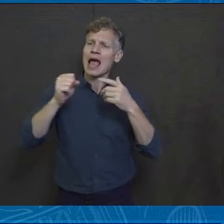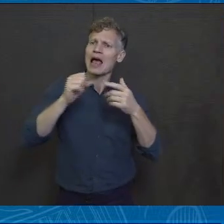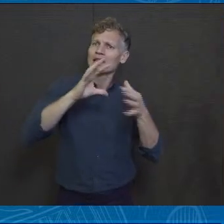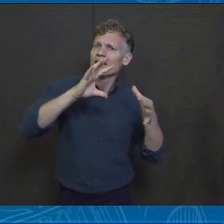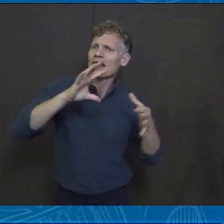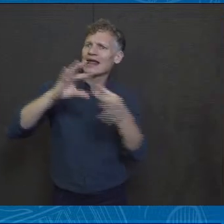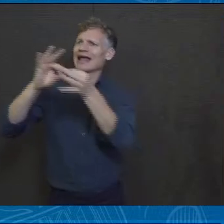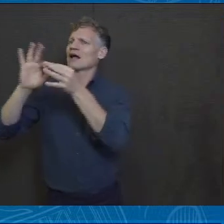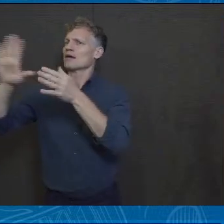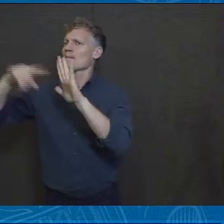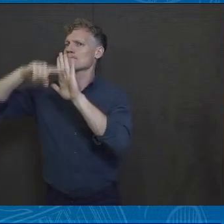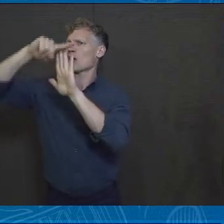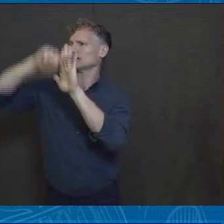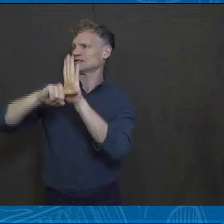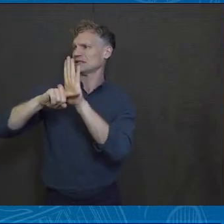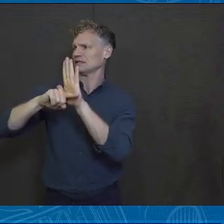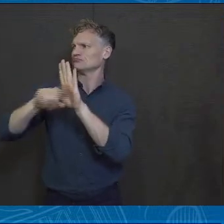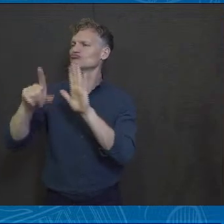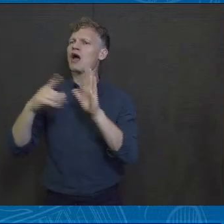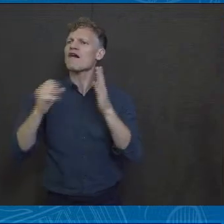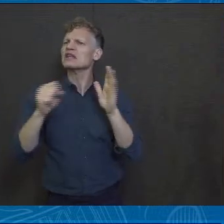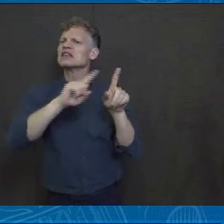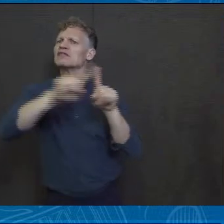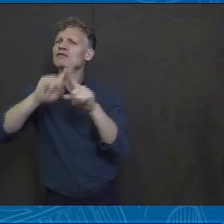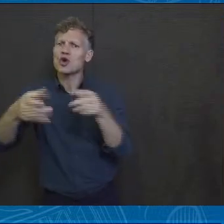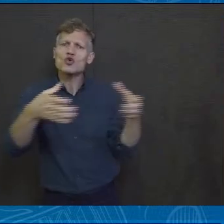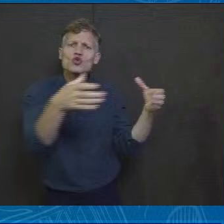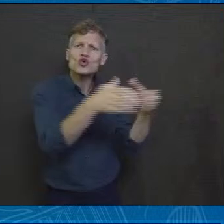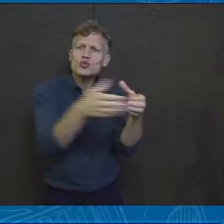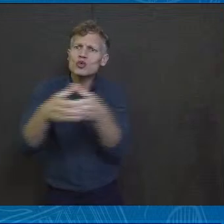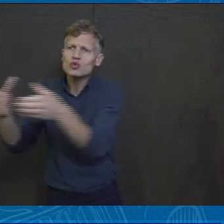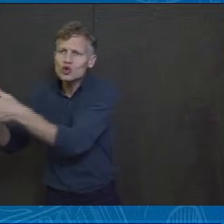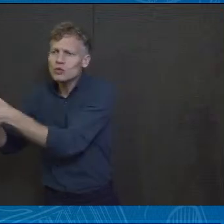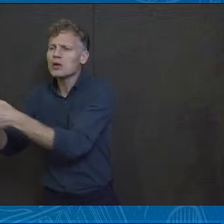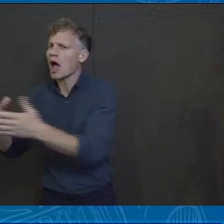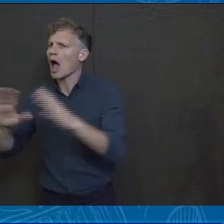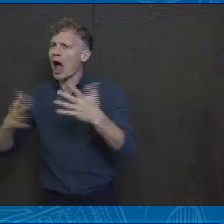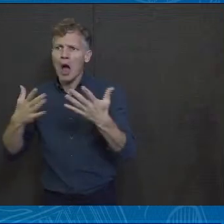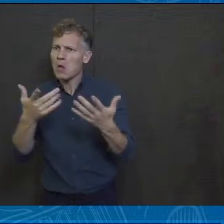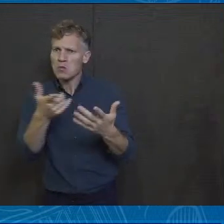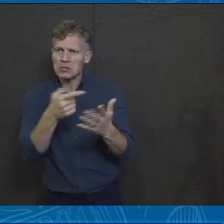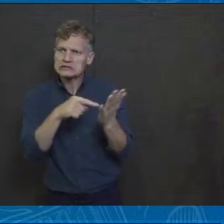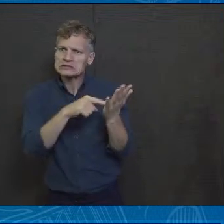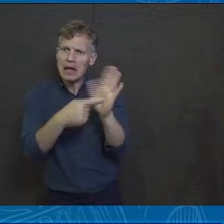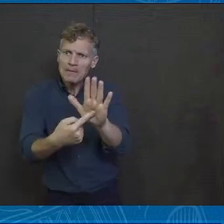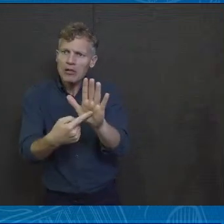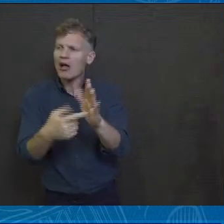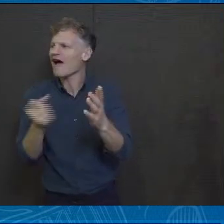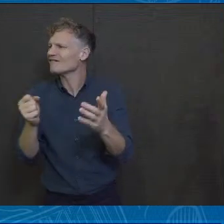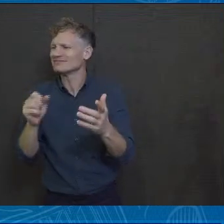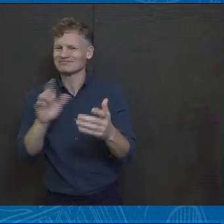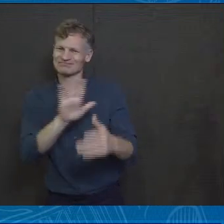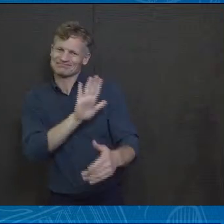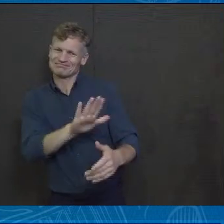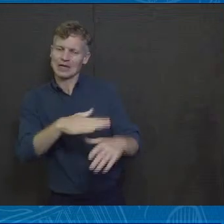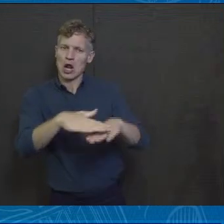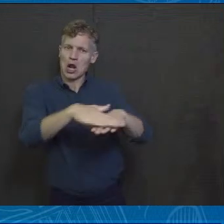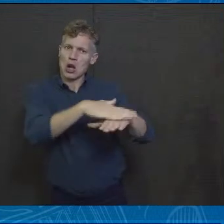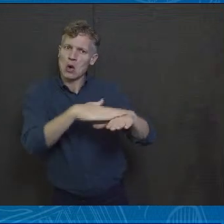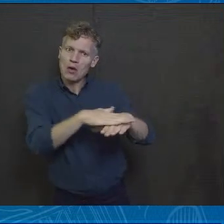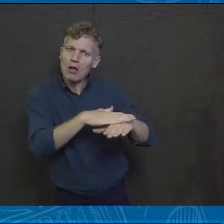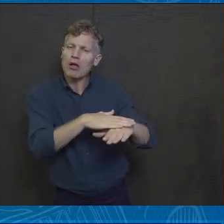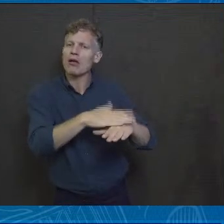for vulnerable groups resulting from integrating local and indigenous risk perspectives into urban